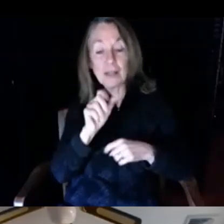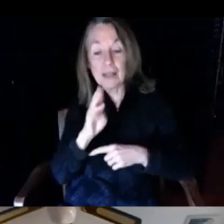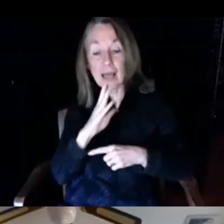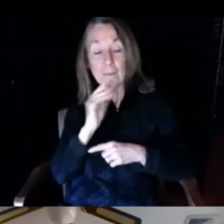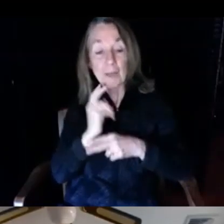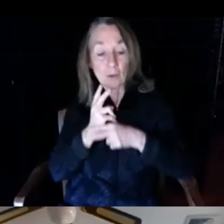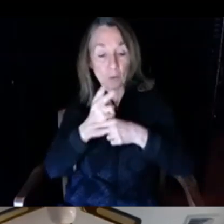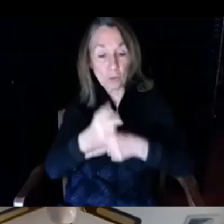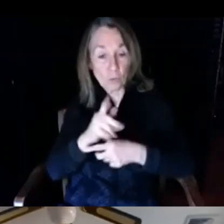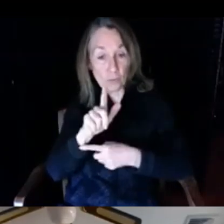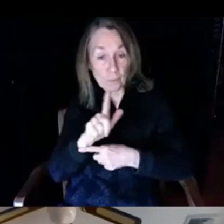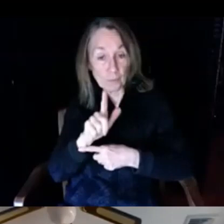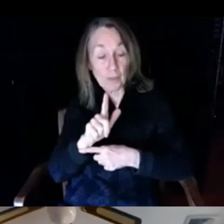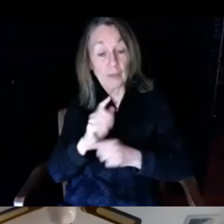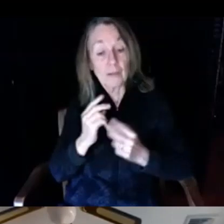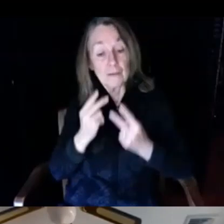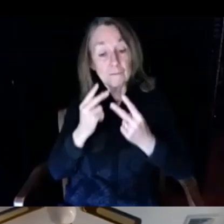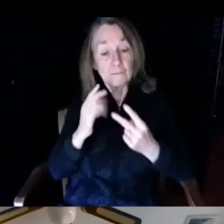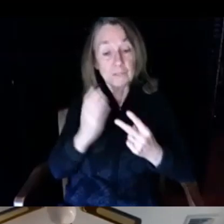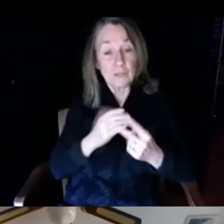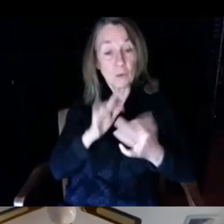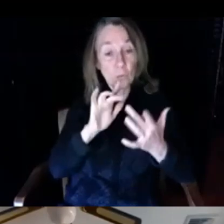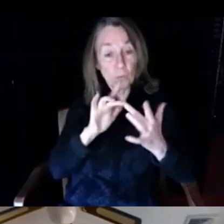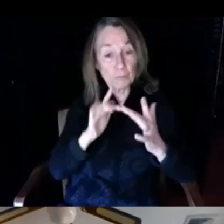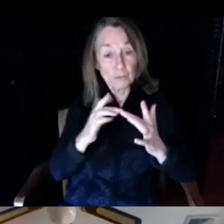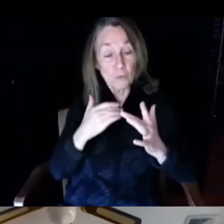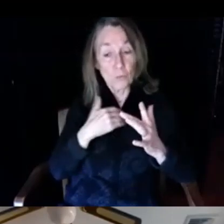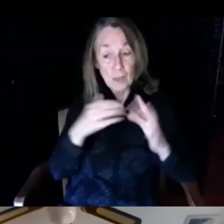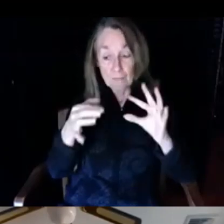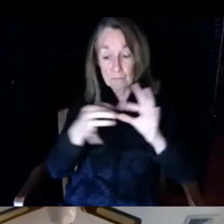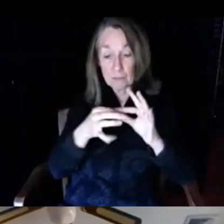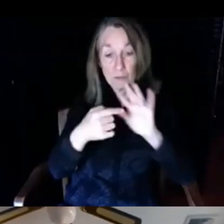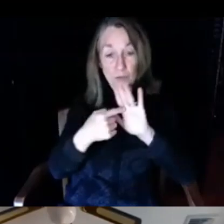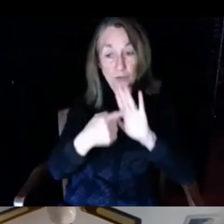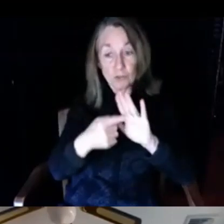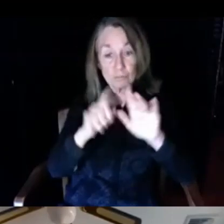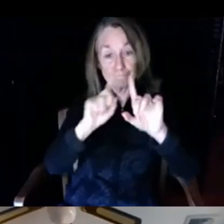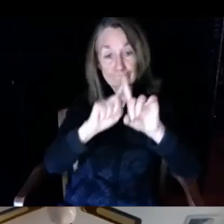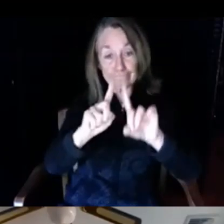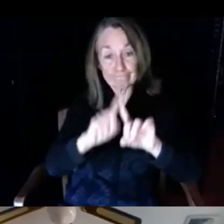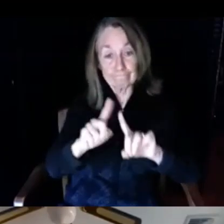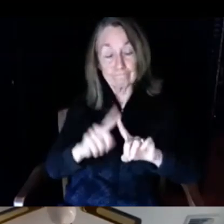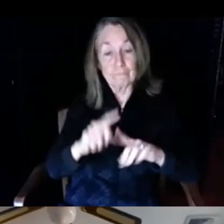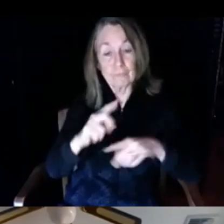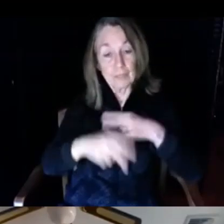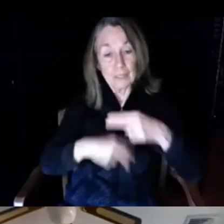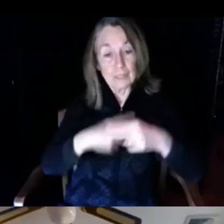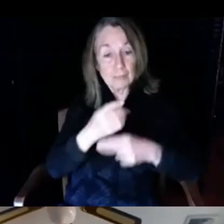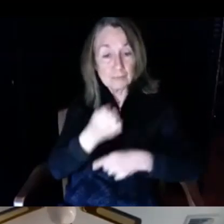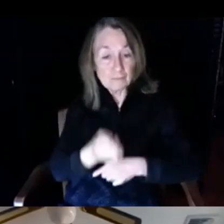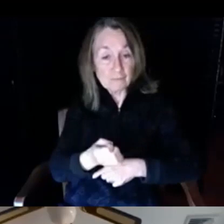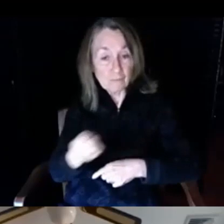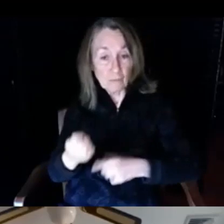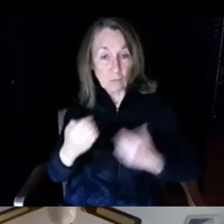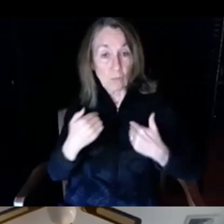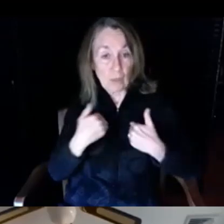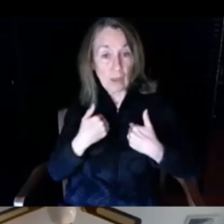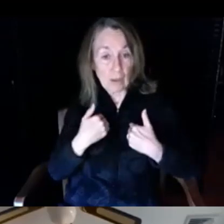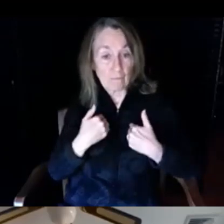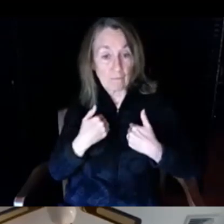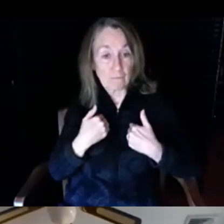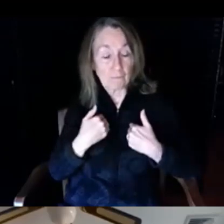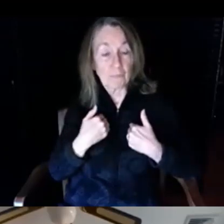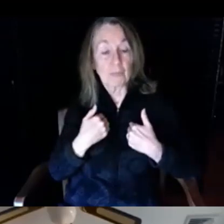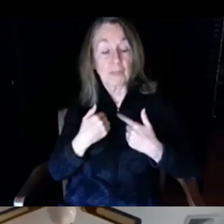If you visit our website, we have a link that shows you all the different types of devices that we have there.